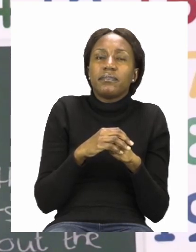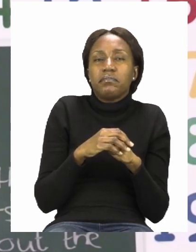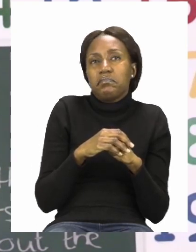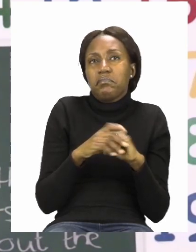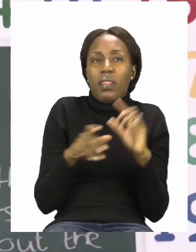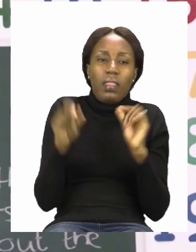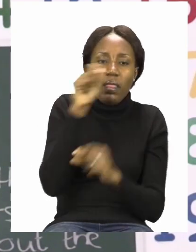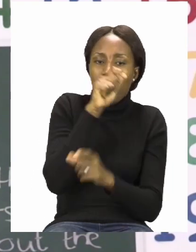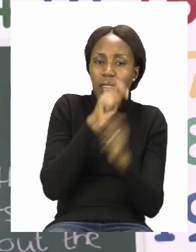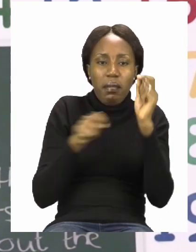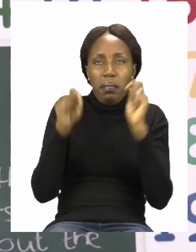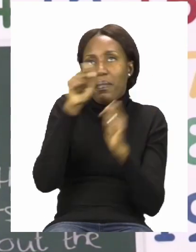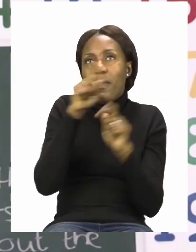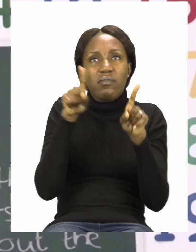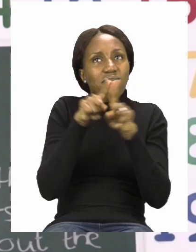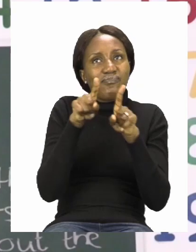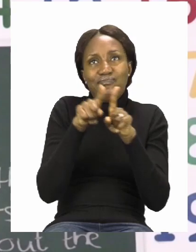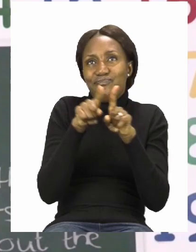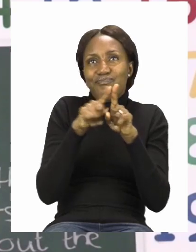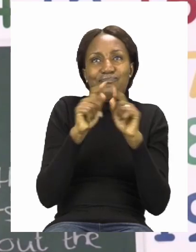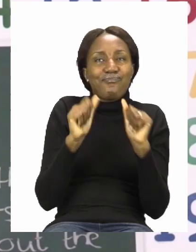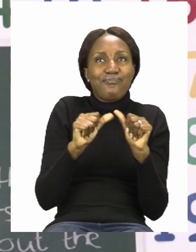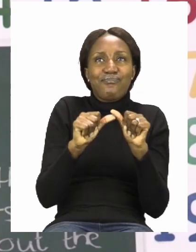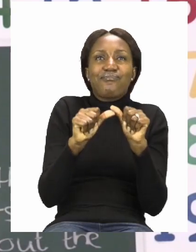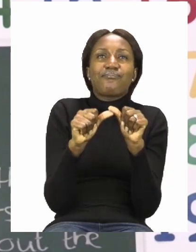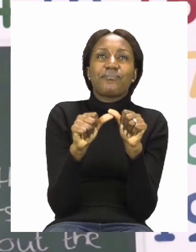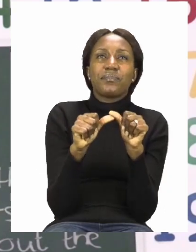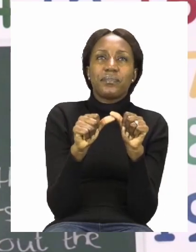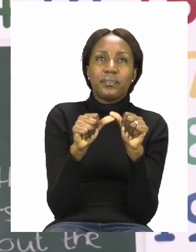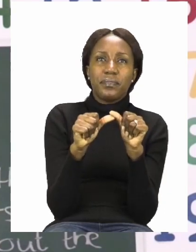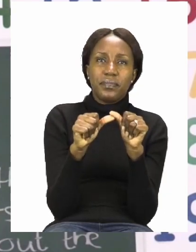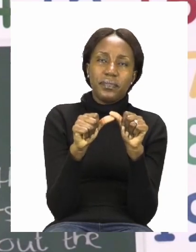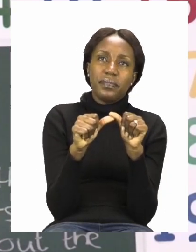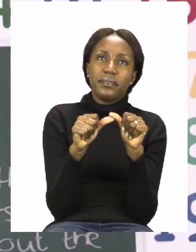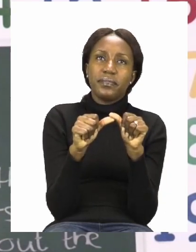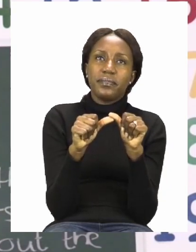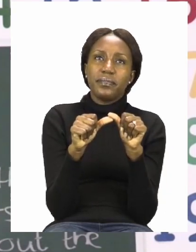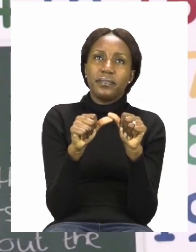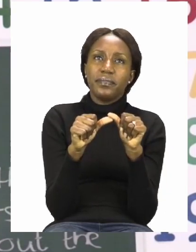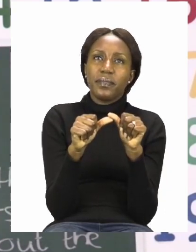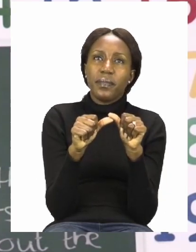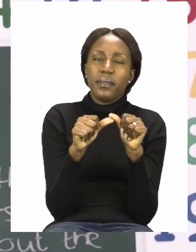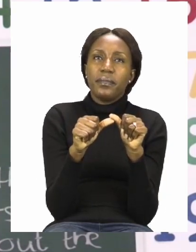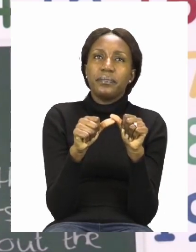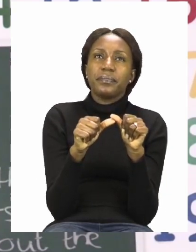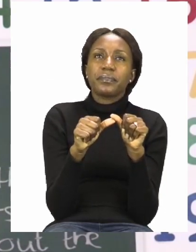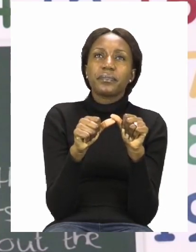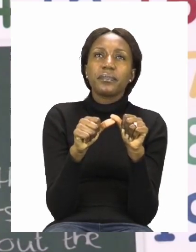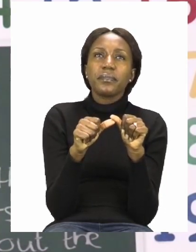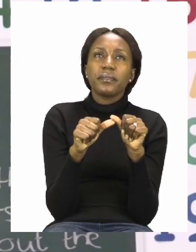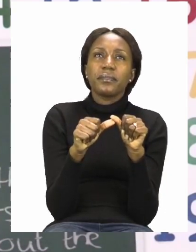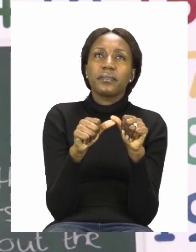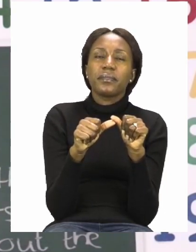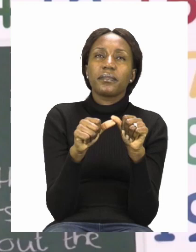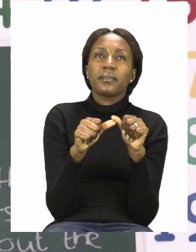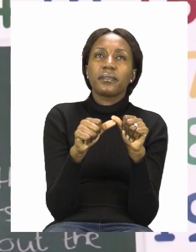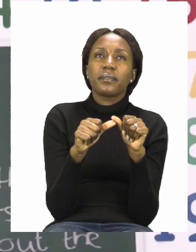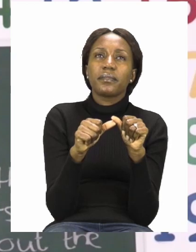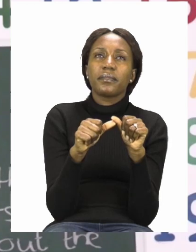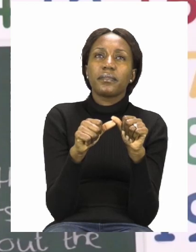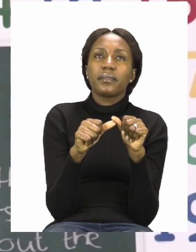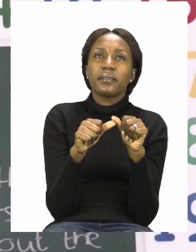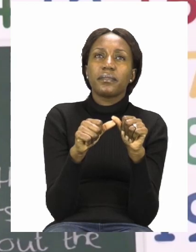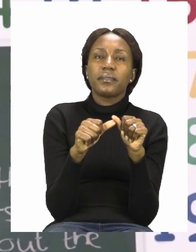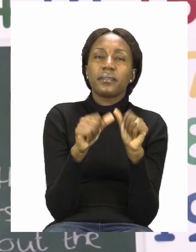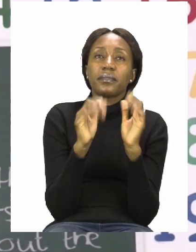or a small skinny rectangle as well. Now, If you're looking for a rectangle, be